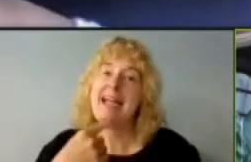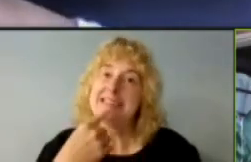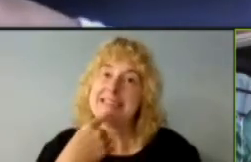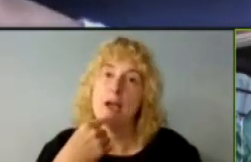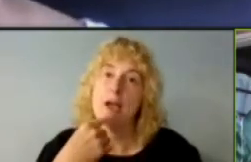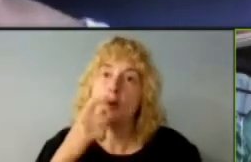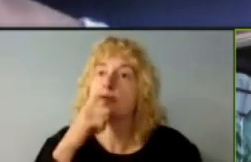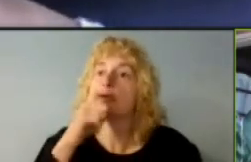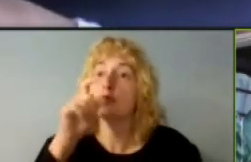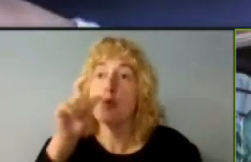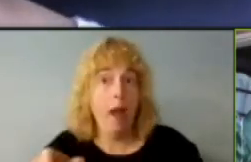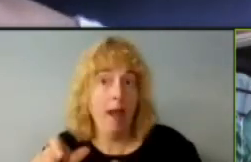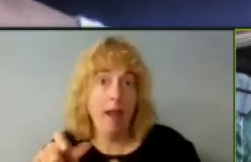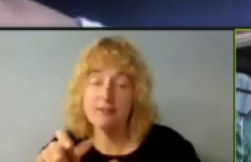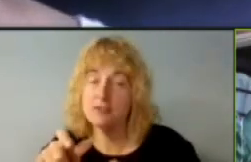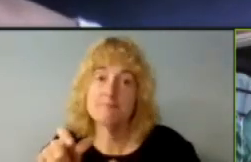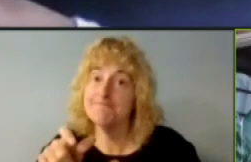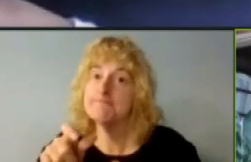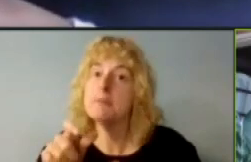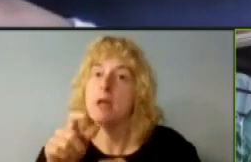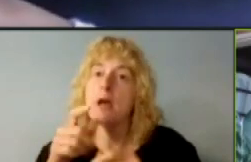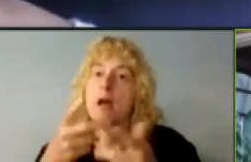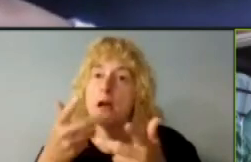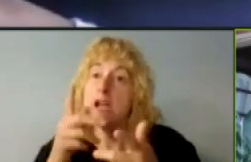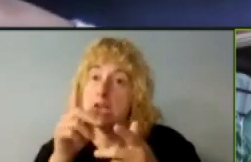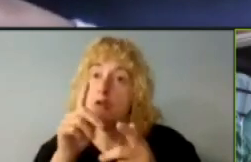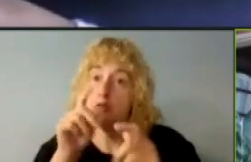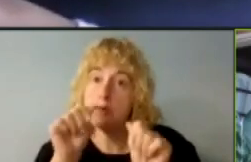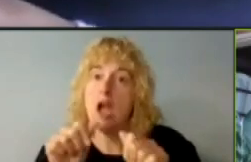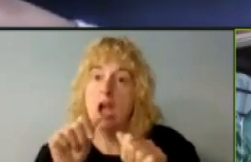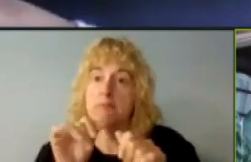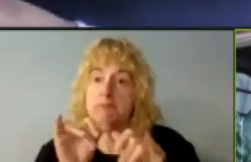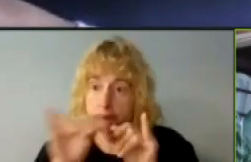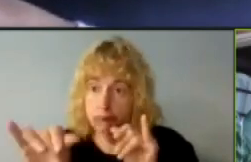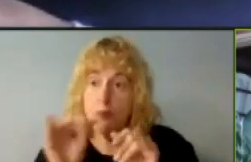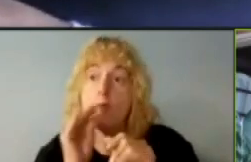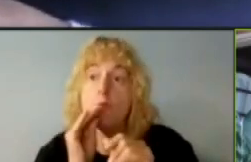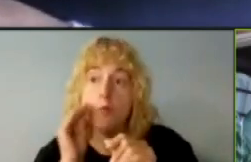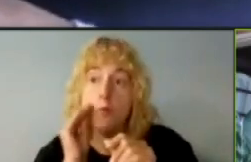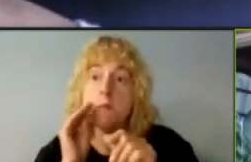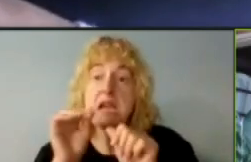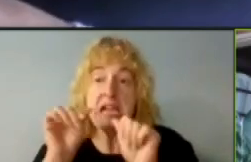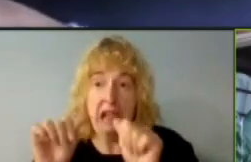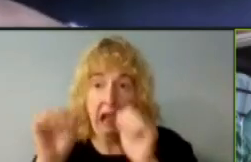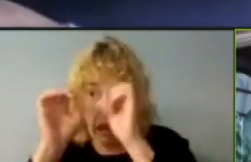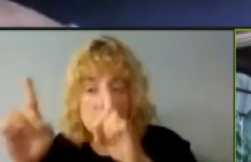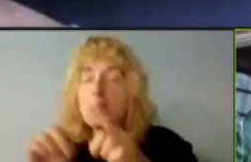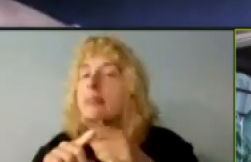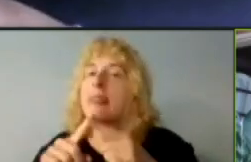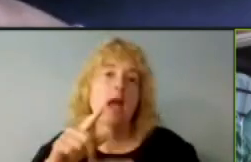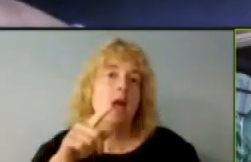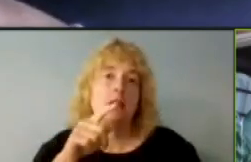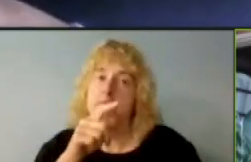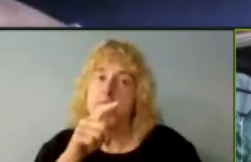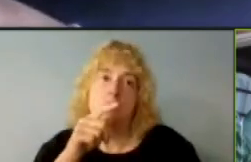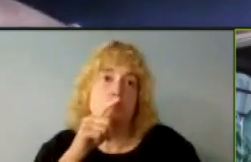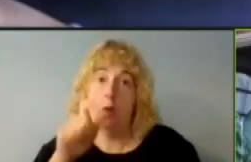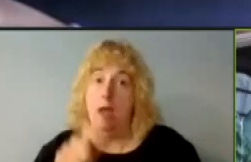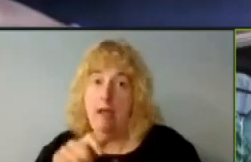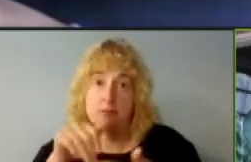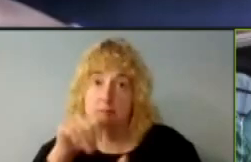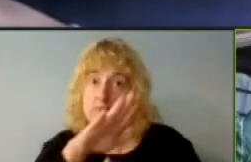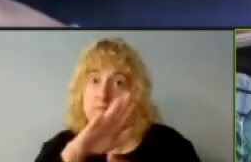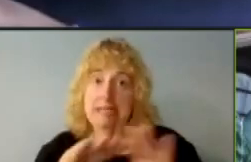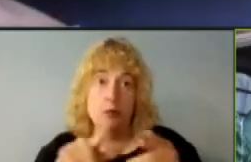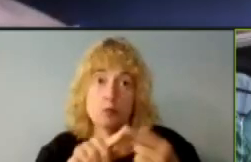do it, don't send your kids to school. If you can do the education at home, even if it's difficult at this time until the virus is much